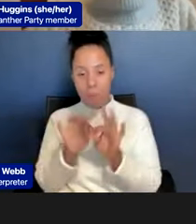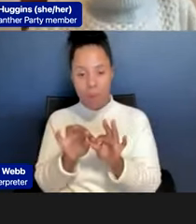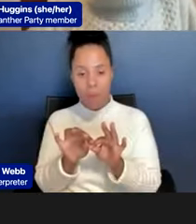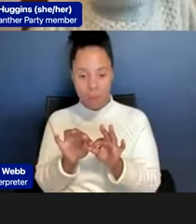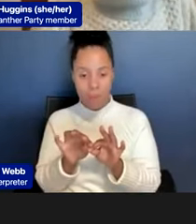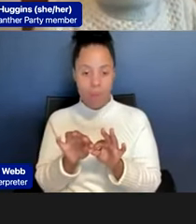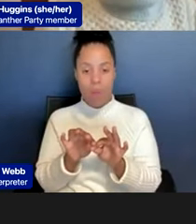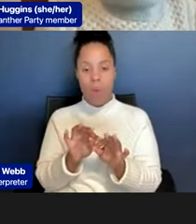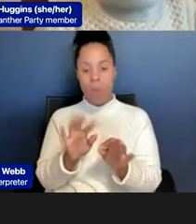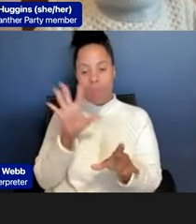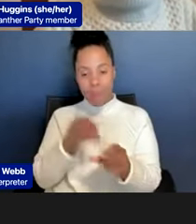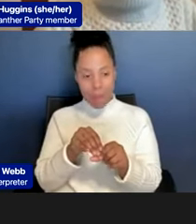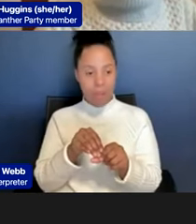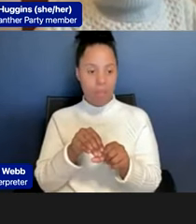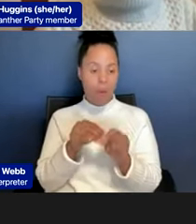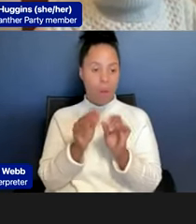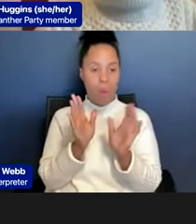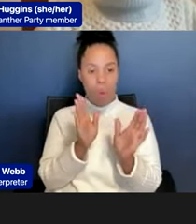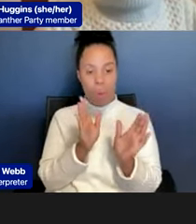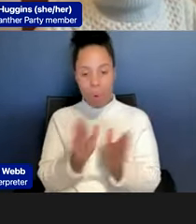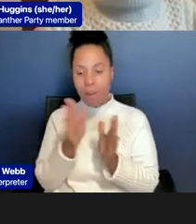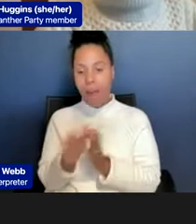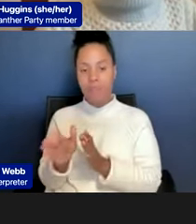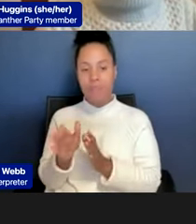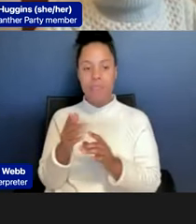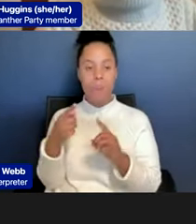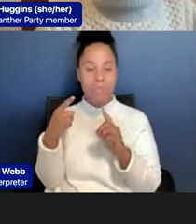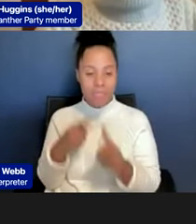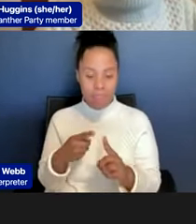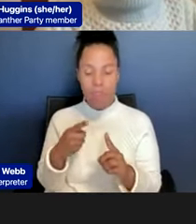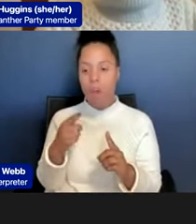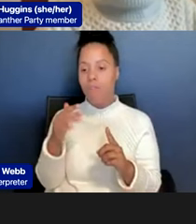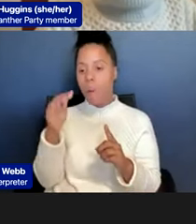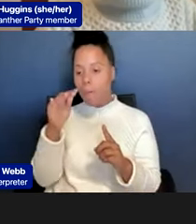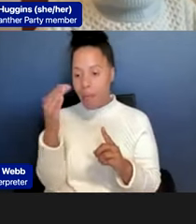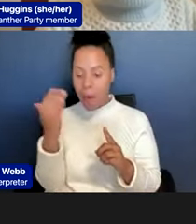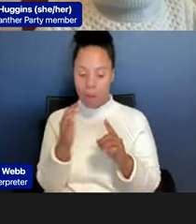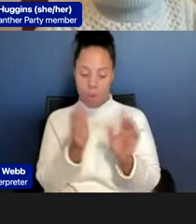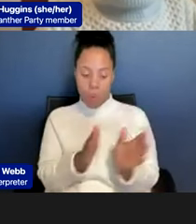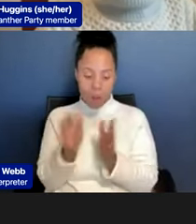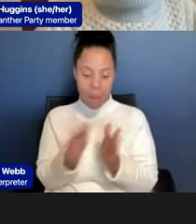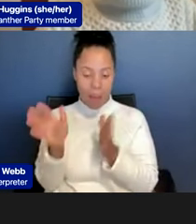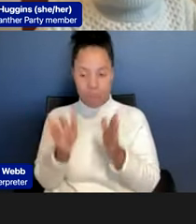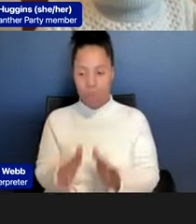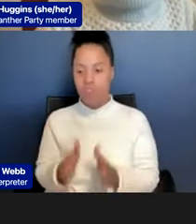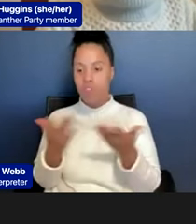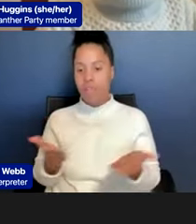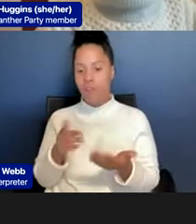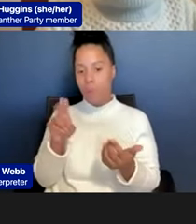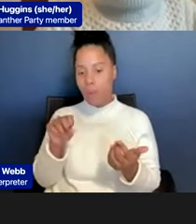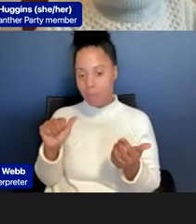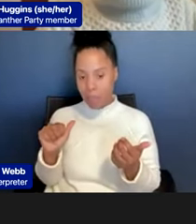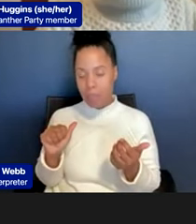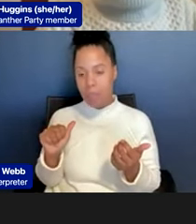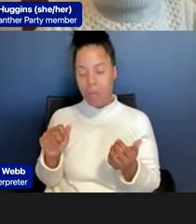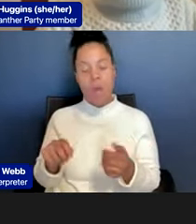the organizing, particularly of Black organizers in the United States, not exclusively, but